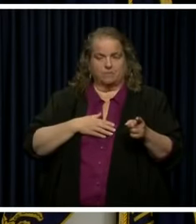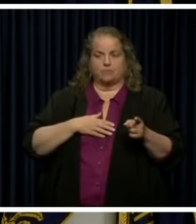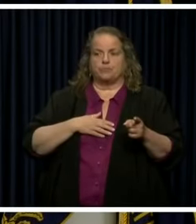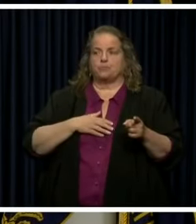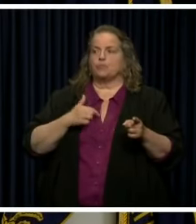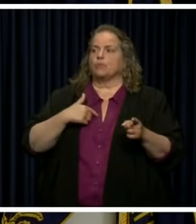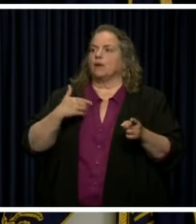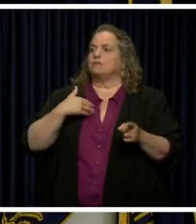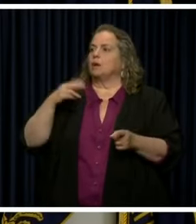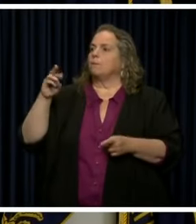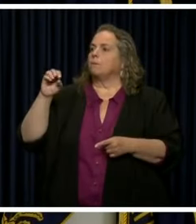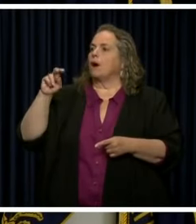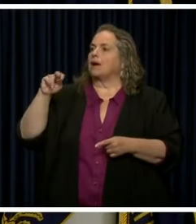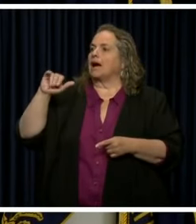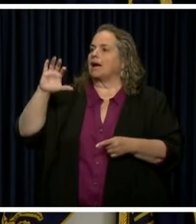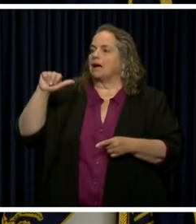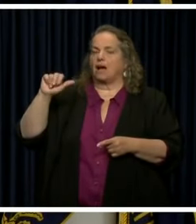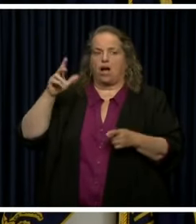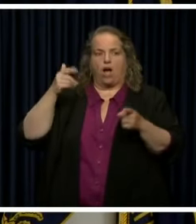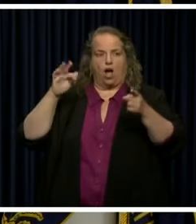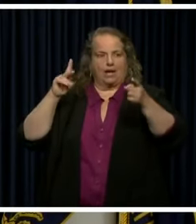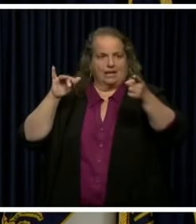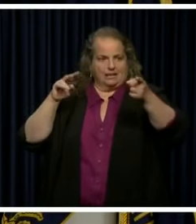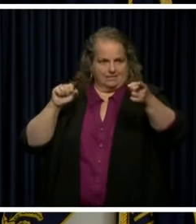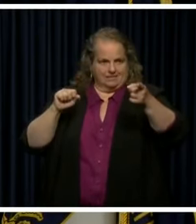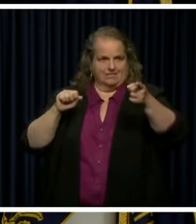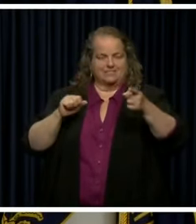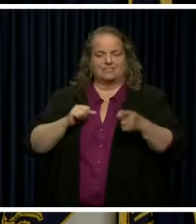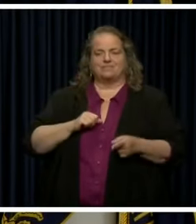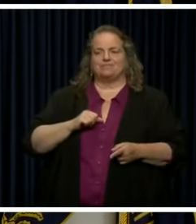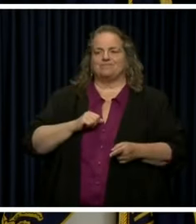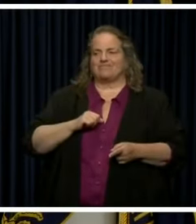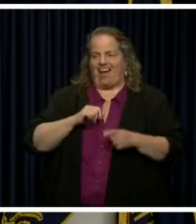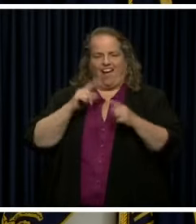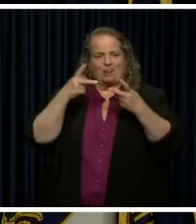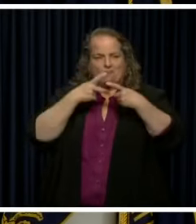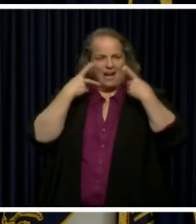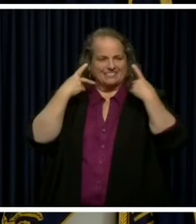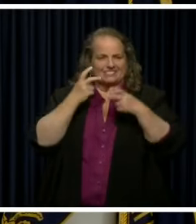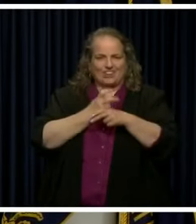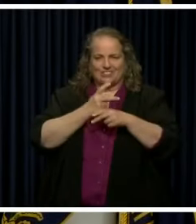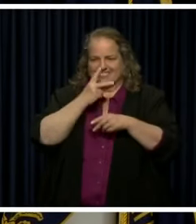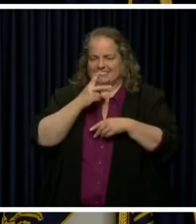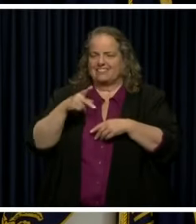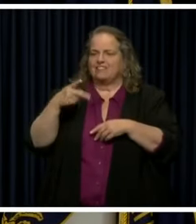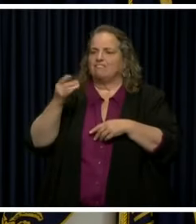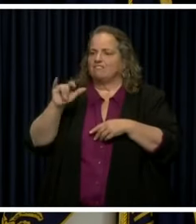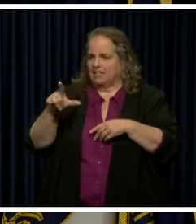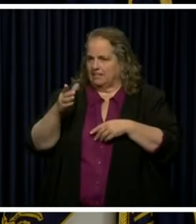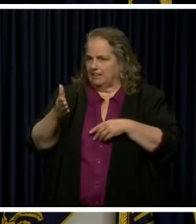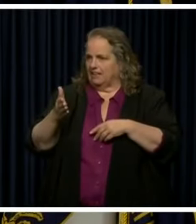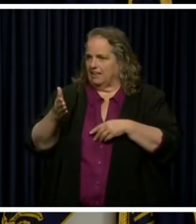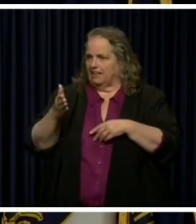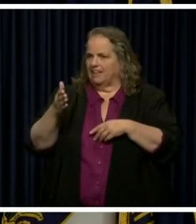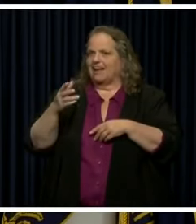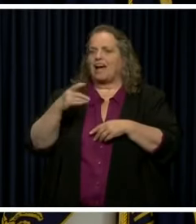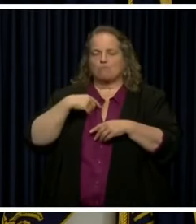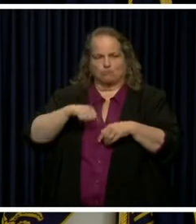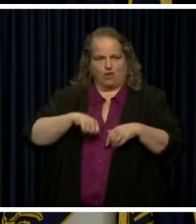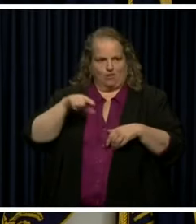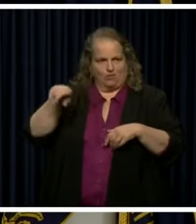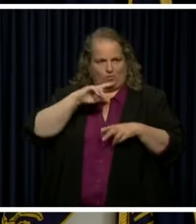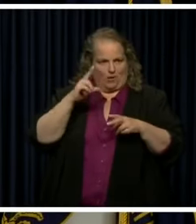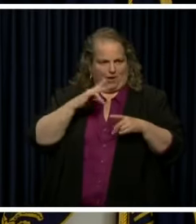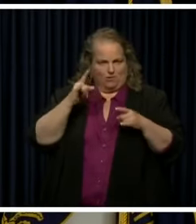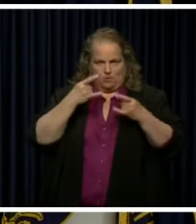We've got Monica Harkins, who's in the, that's what I thought, but everybody's wearing their mask. We got Phil Pendleton, and I'm proud of y'all for wearing your mask.